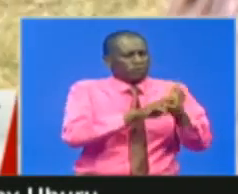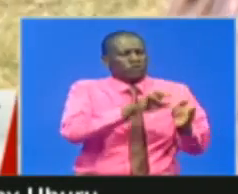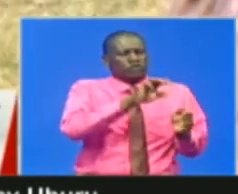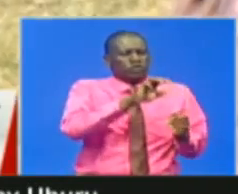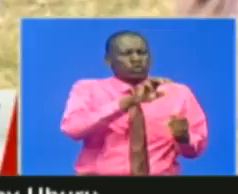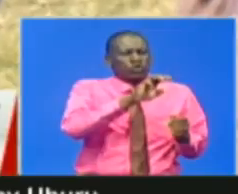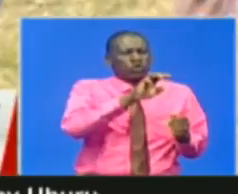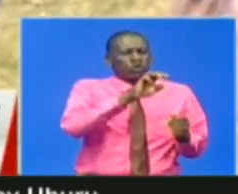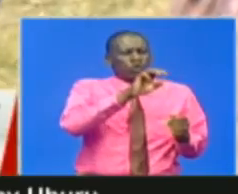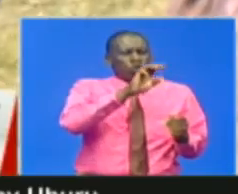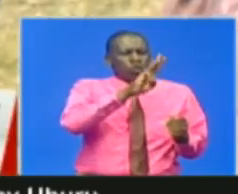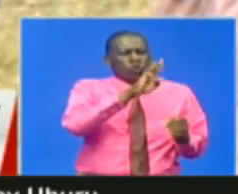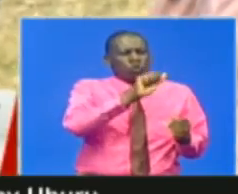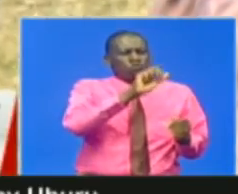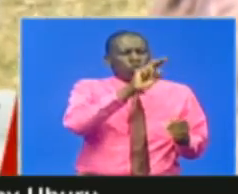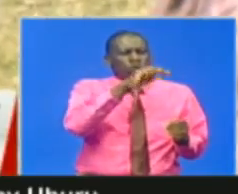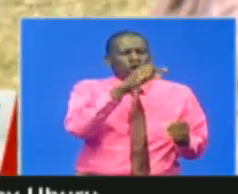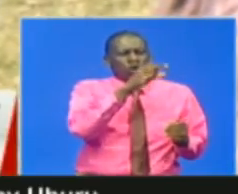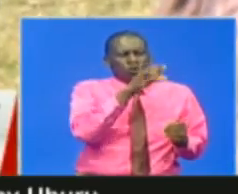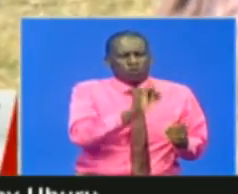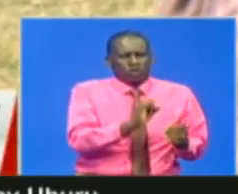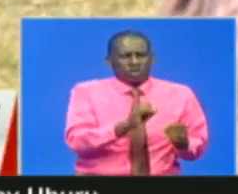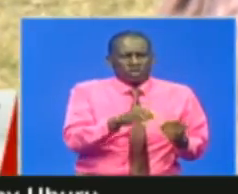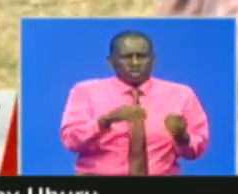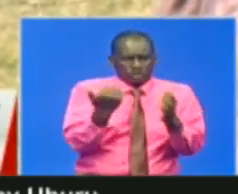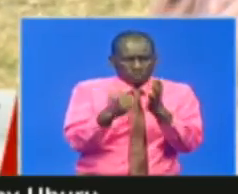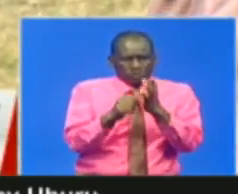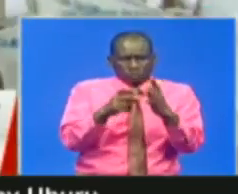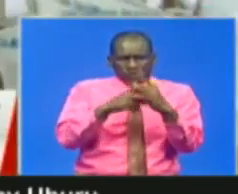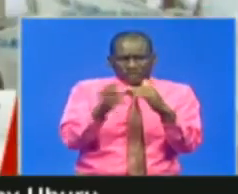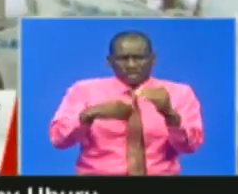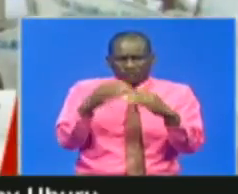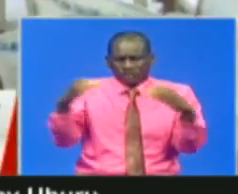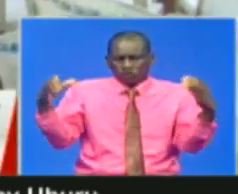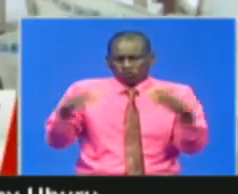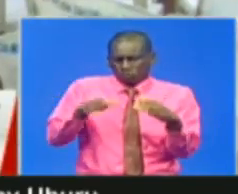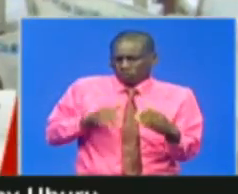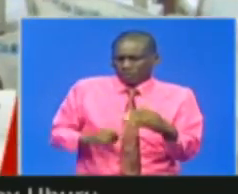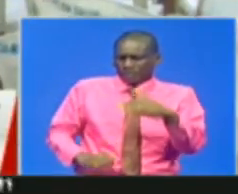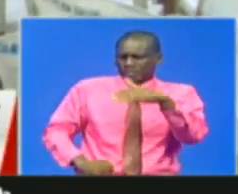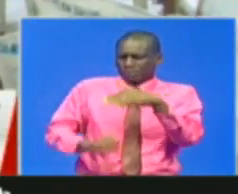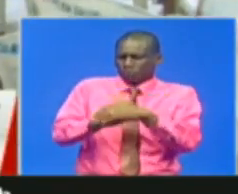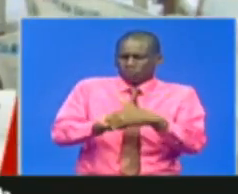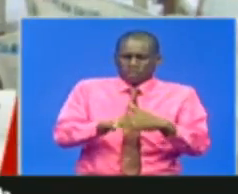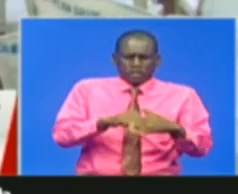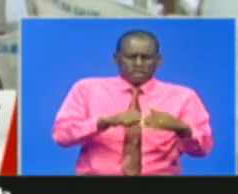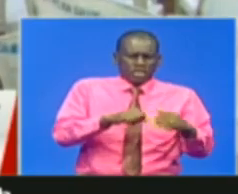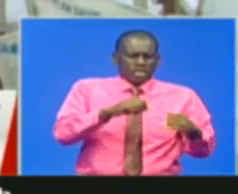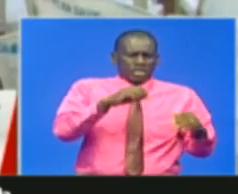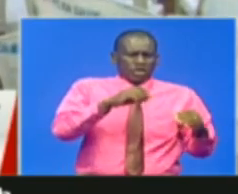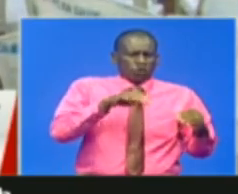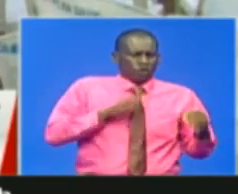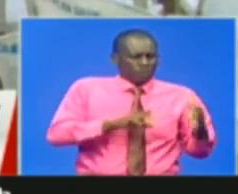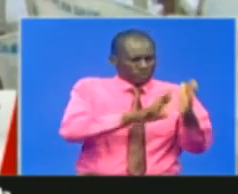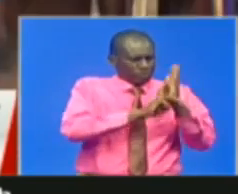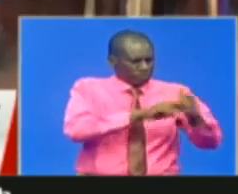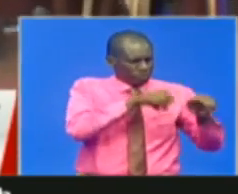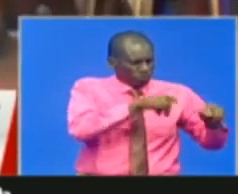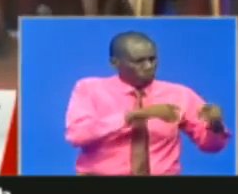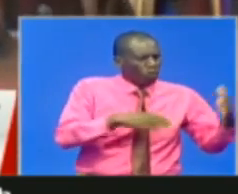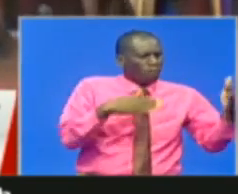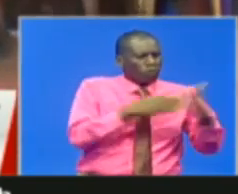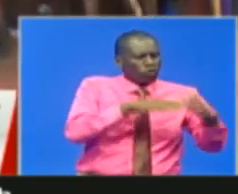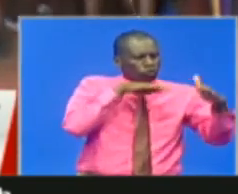Ngirichi. It all started after a group of women allied to Ngirichi were denied access to the